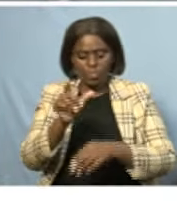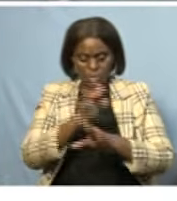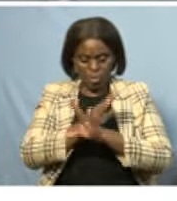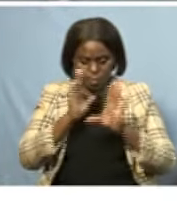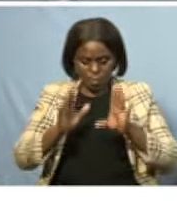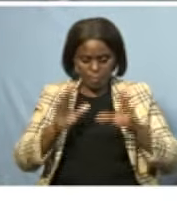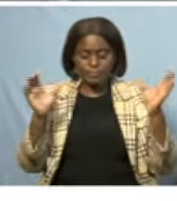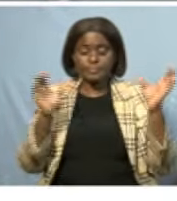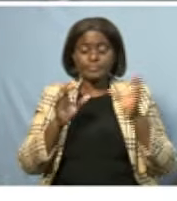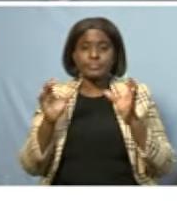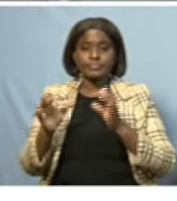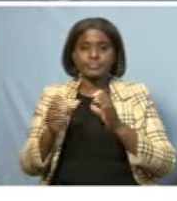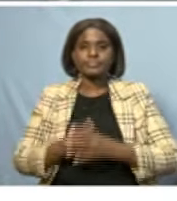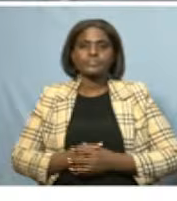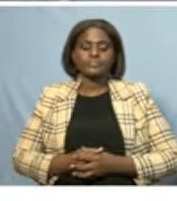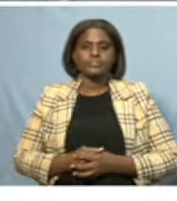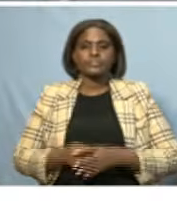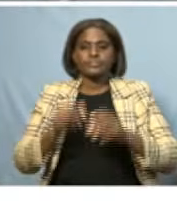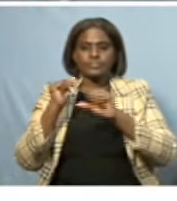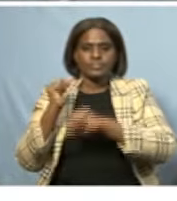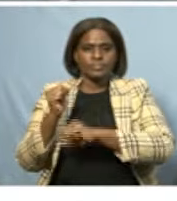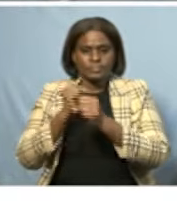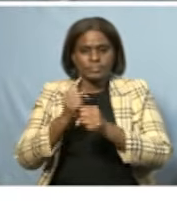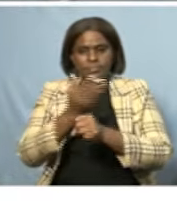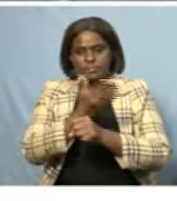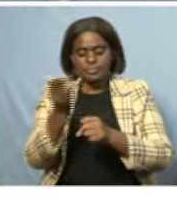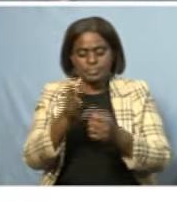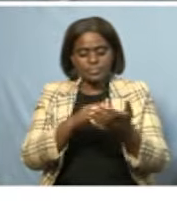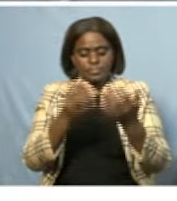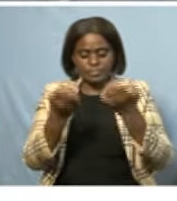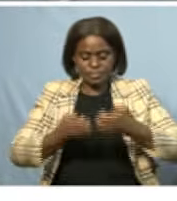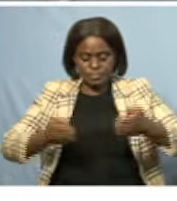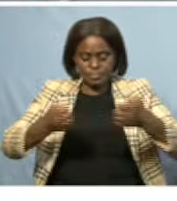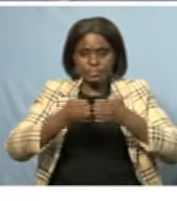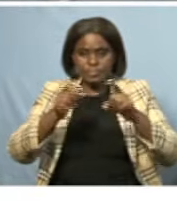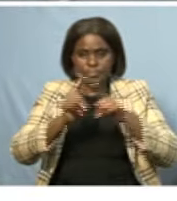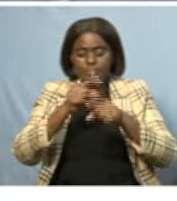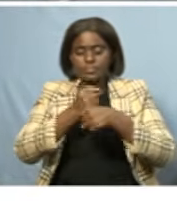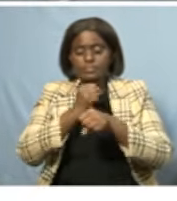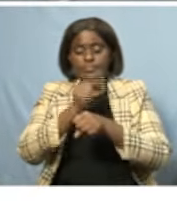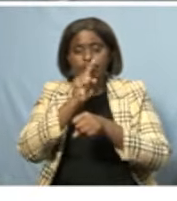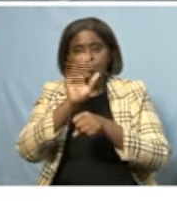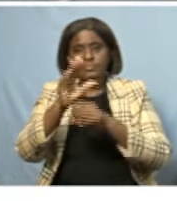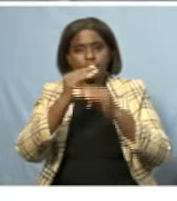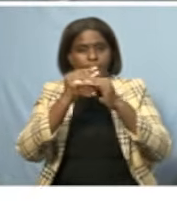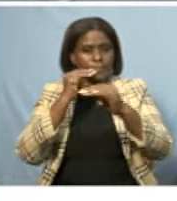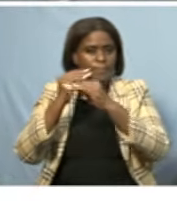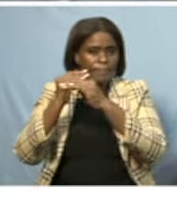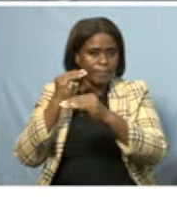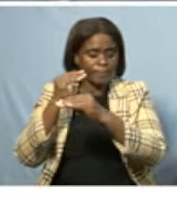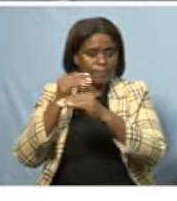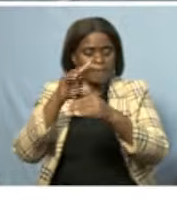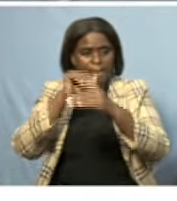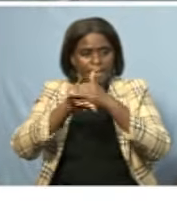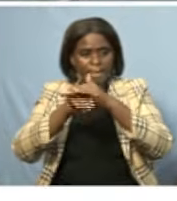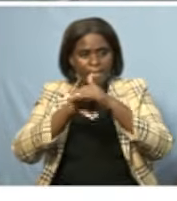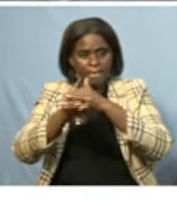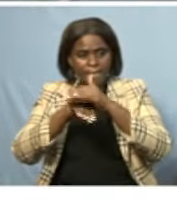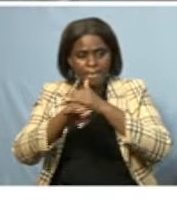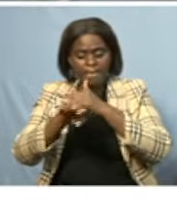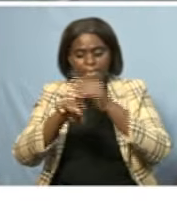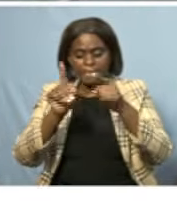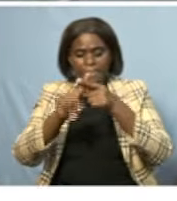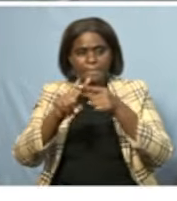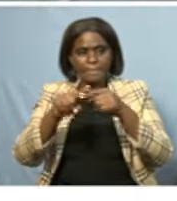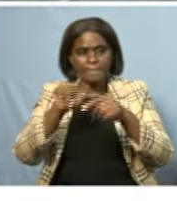indigenous communities, protecting the environment, and ensuring equitable access